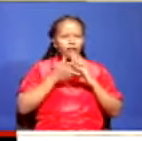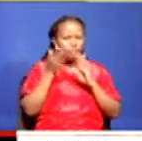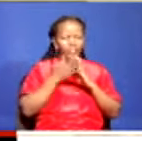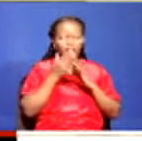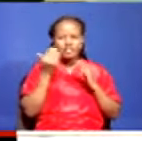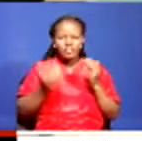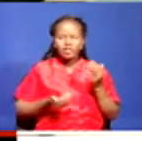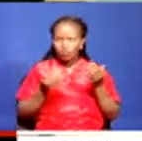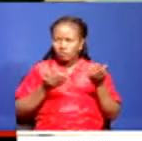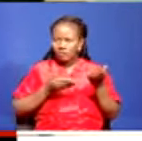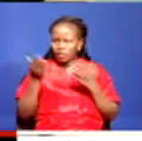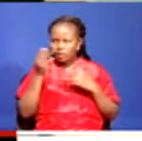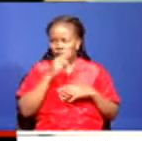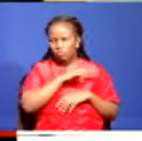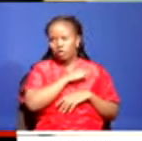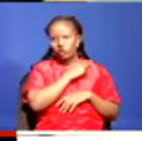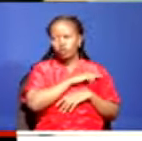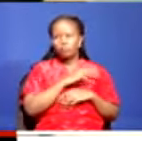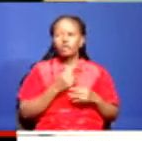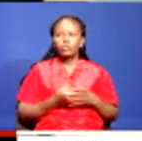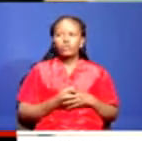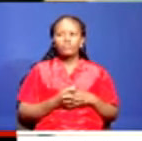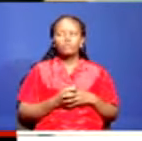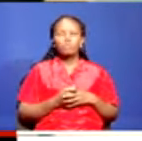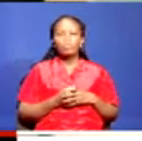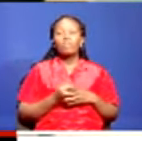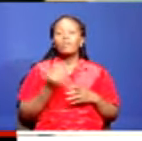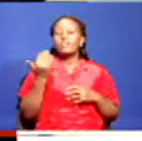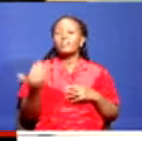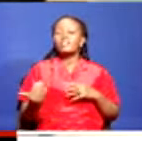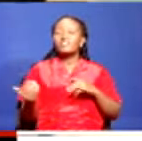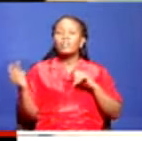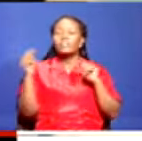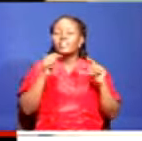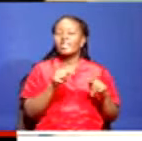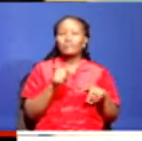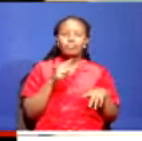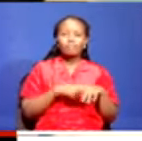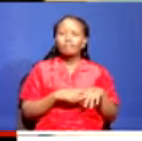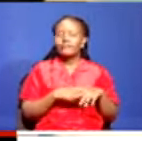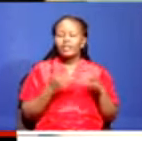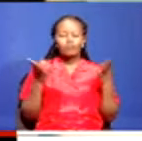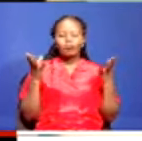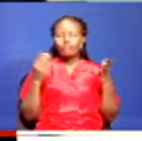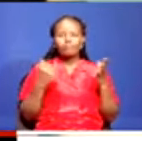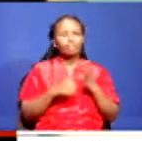hapa akapewa first aid. Child came when she was in coma. Very bad bites.